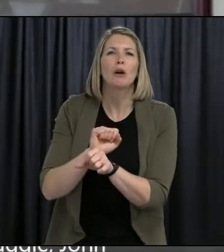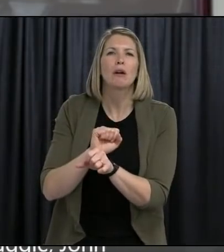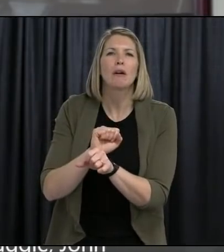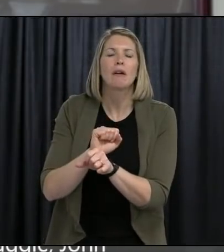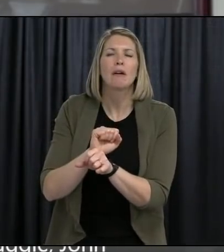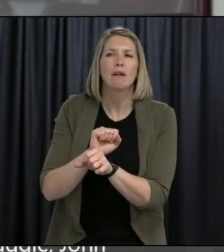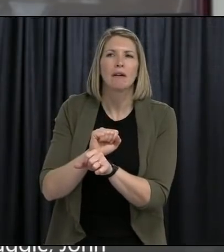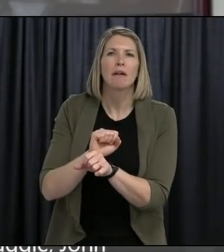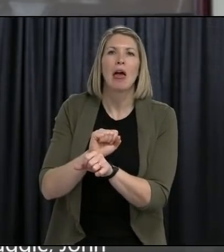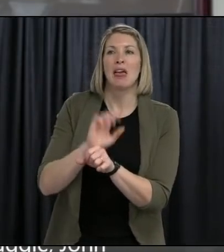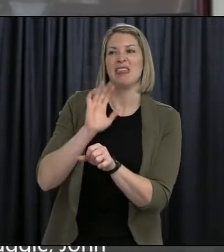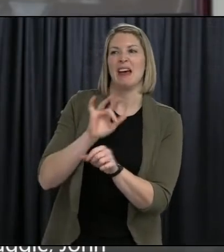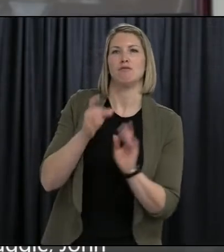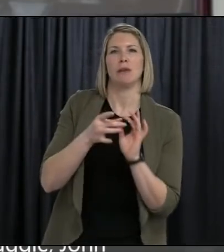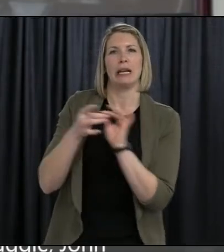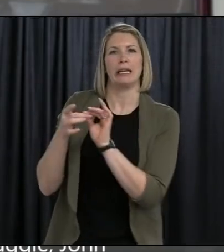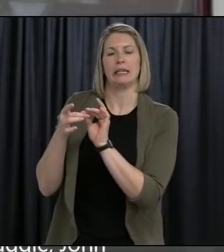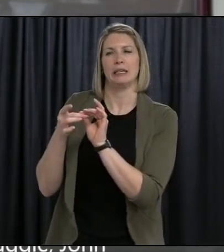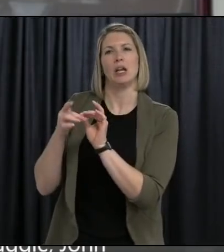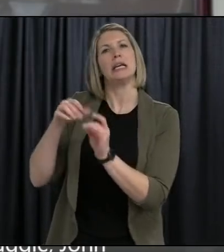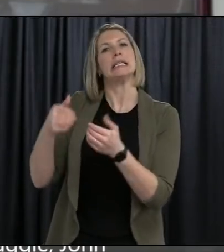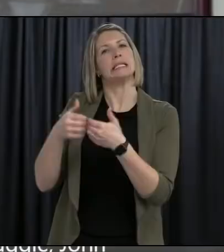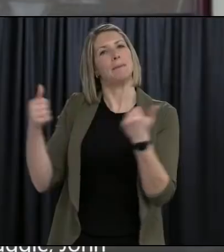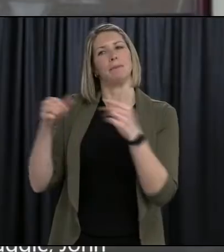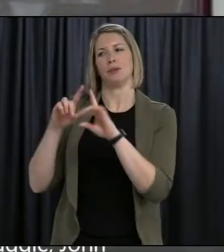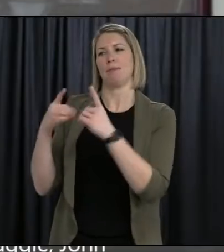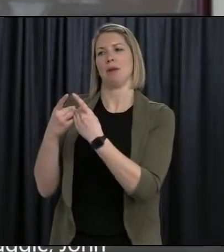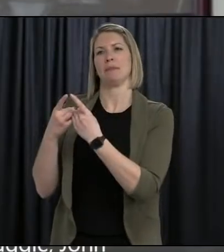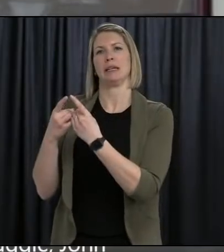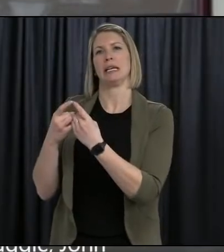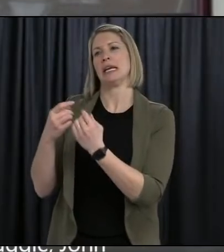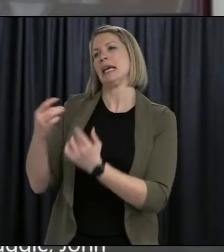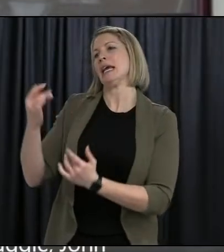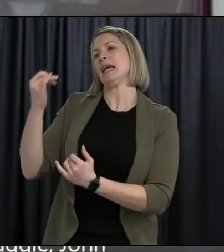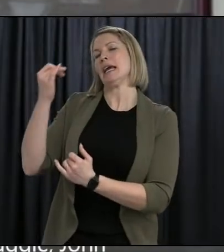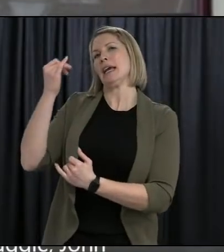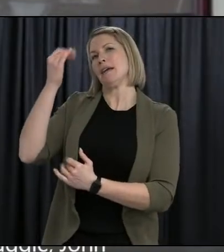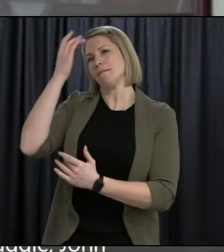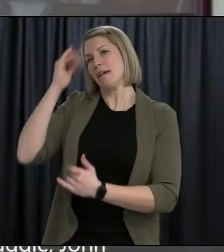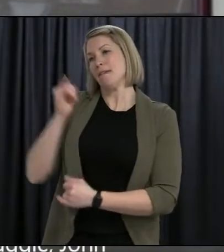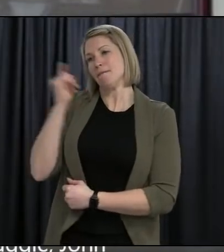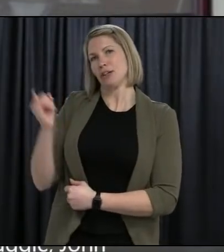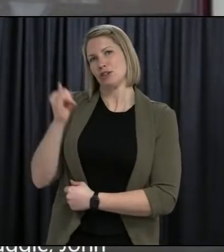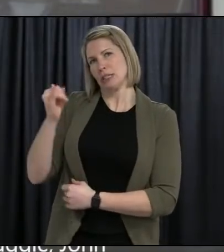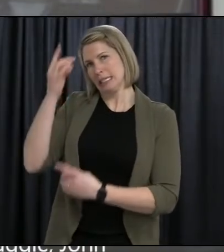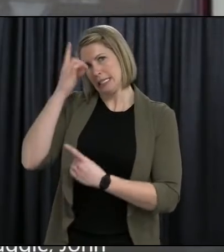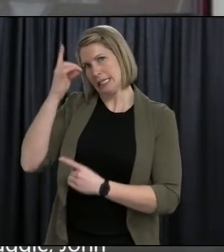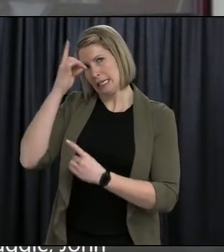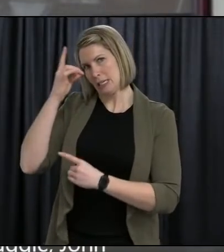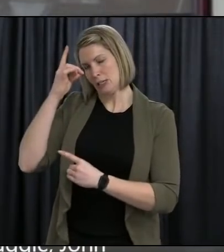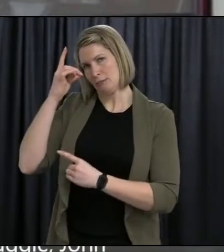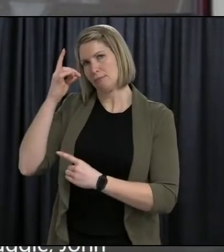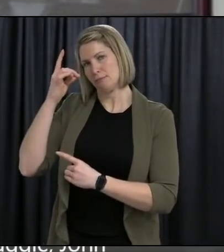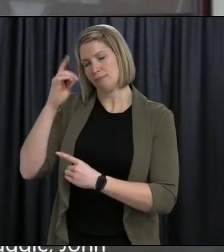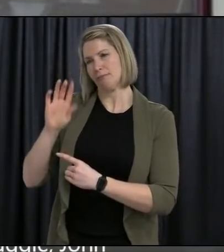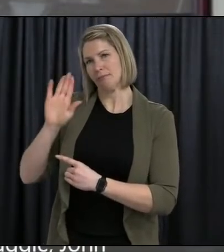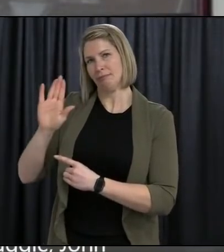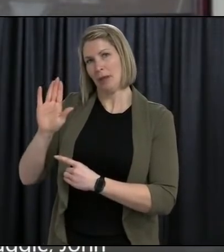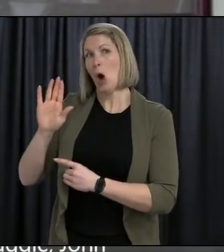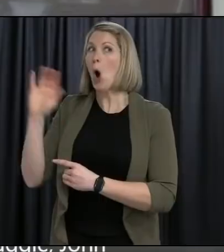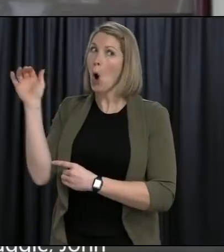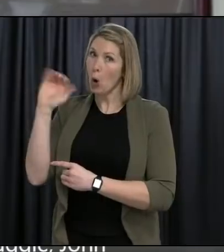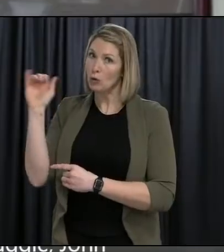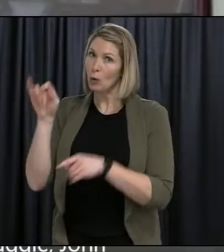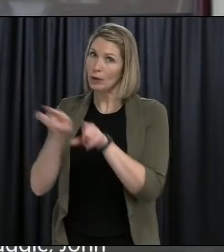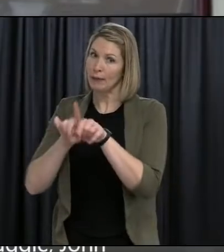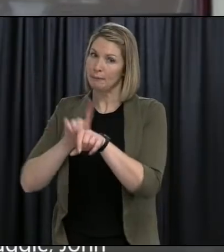issue. They are guided by public health, infectious diseases, and also by national standards. So